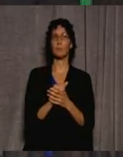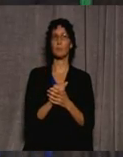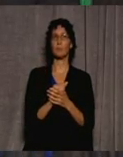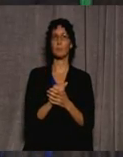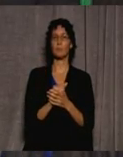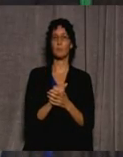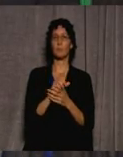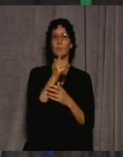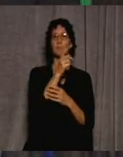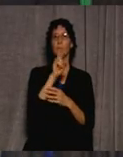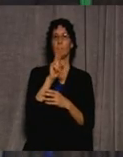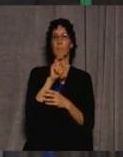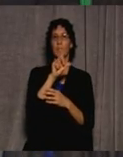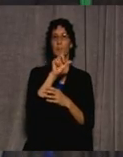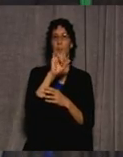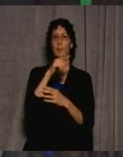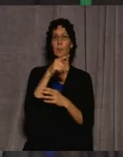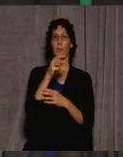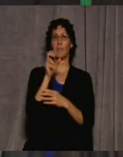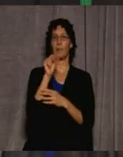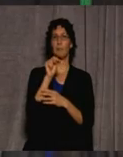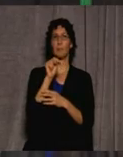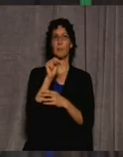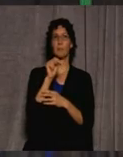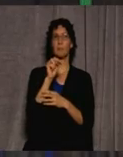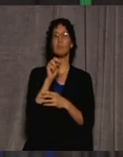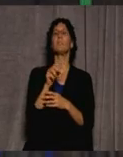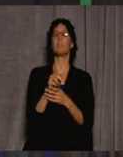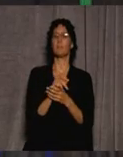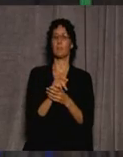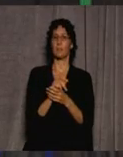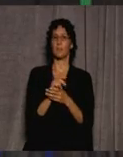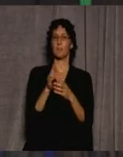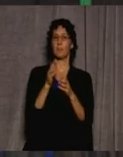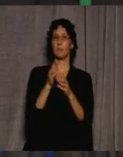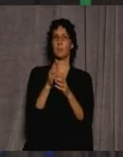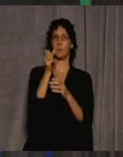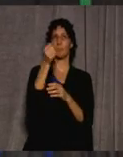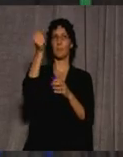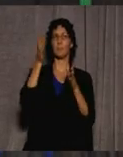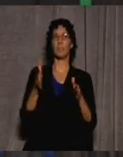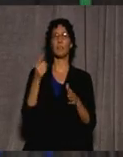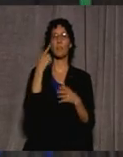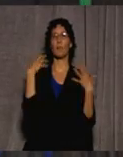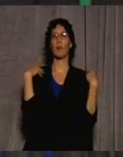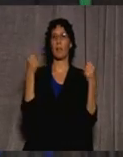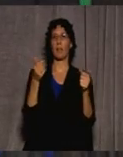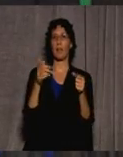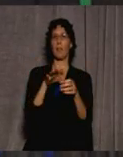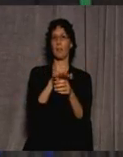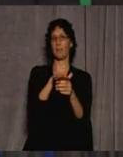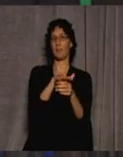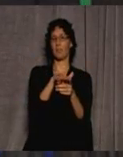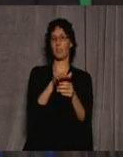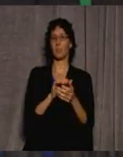Dr. Fred Lippman, the Chancellor of Health and Professional Division. I'll want to say a few words about him in a little